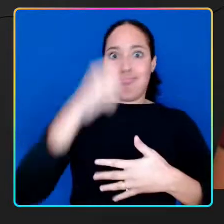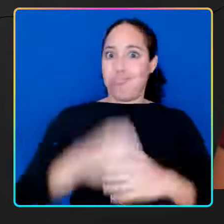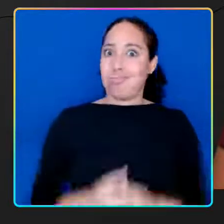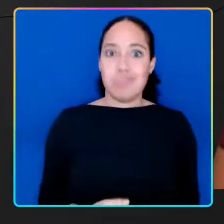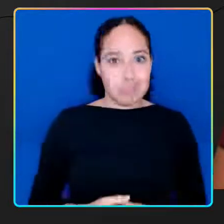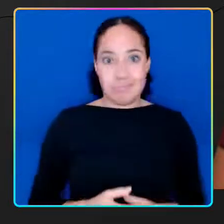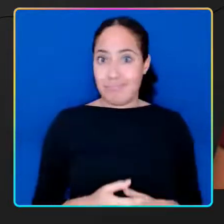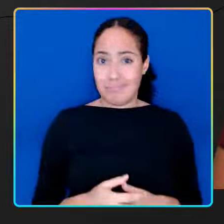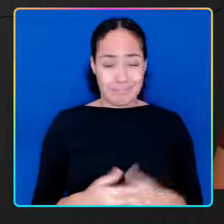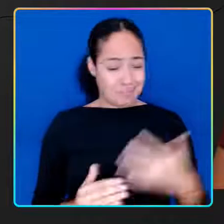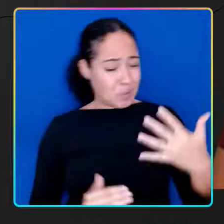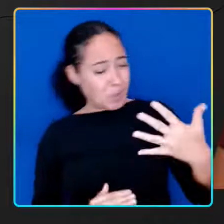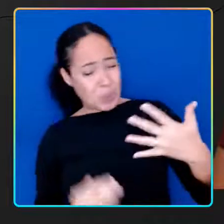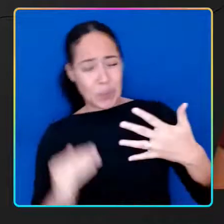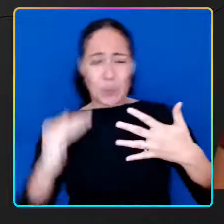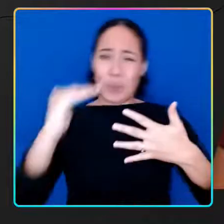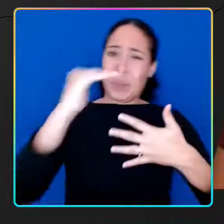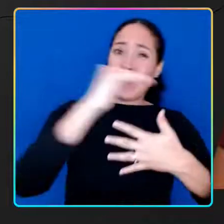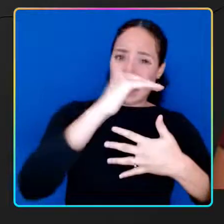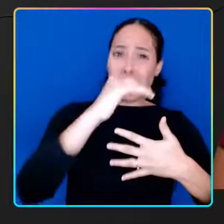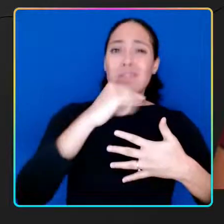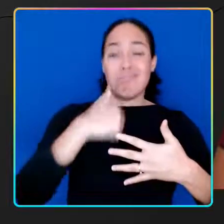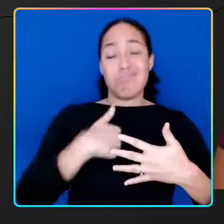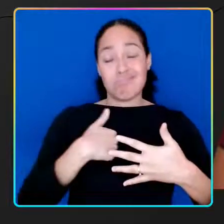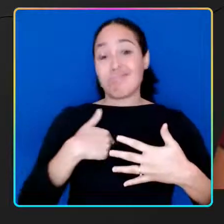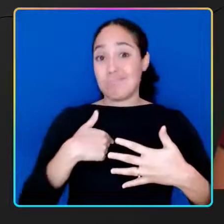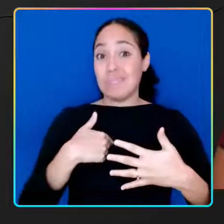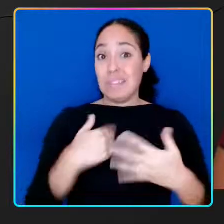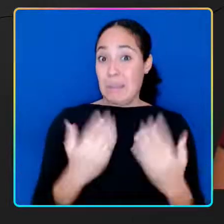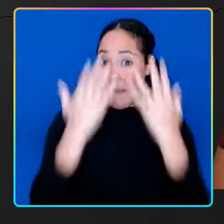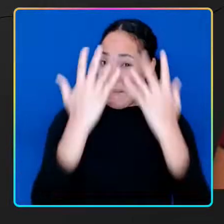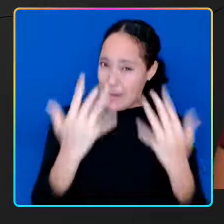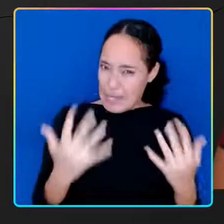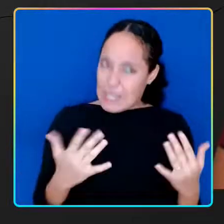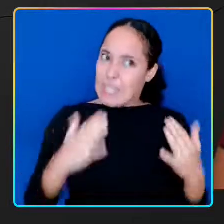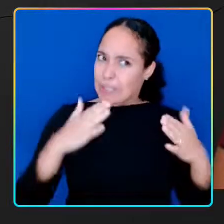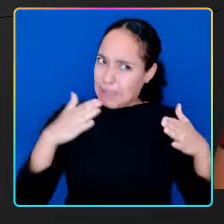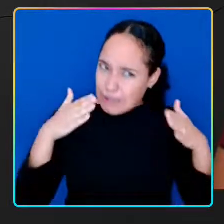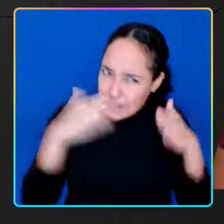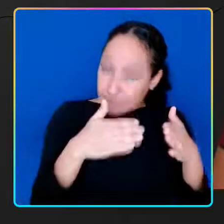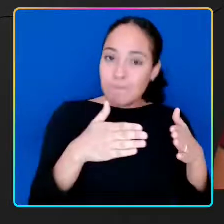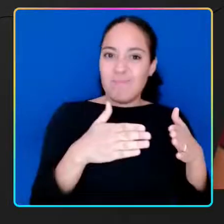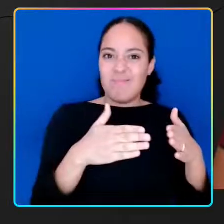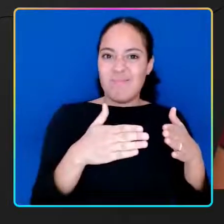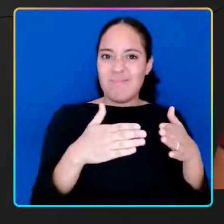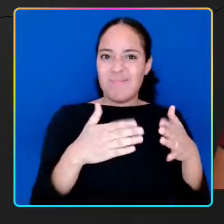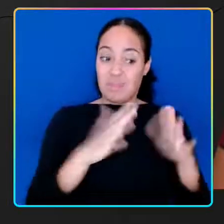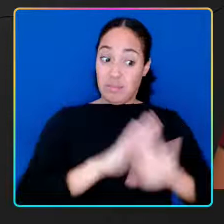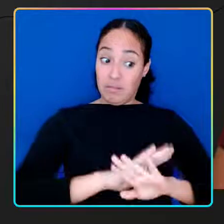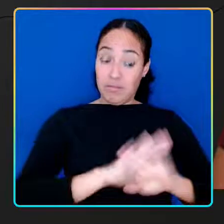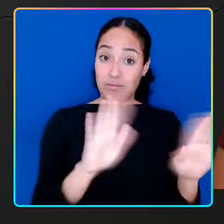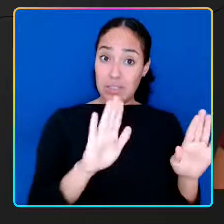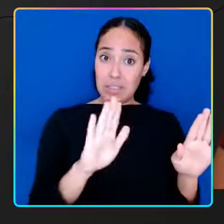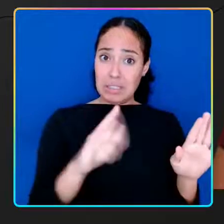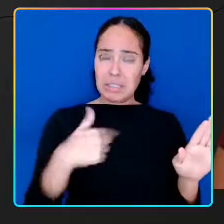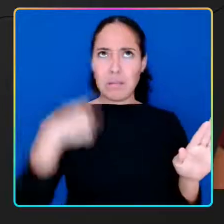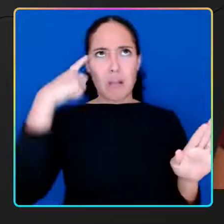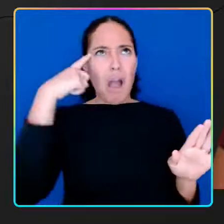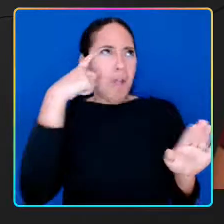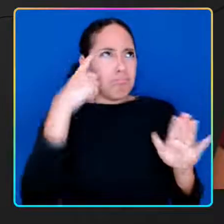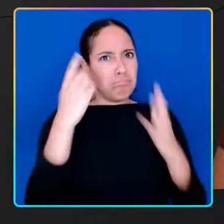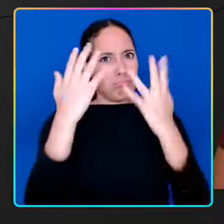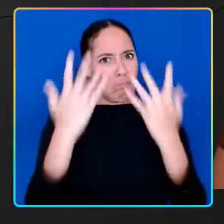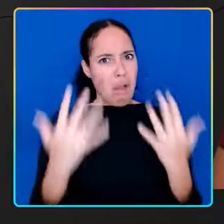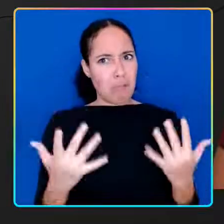whole slew of different types of math. And when I came out on the other end of it, I was like, the math isn't actually as difficult as I thought it was if